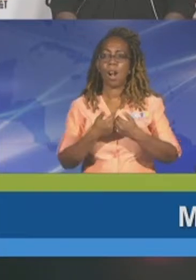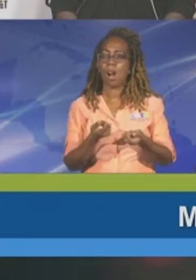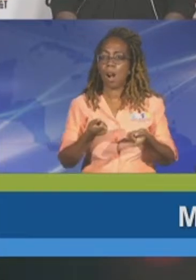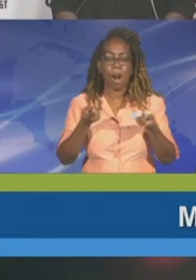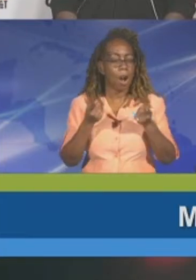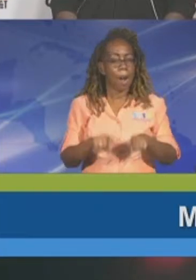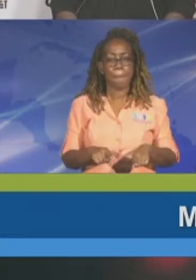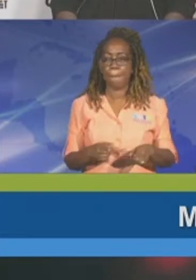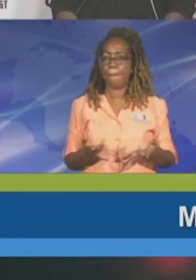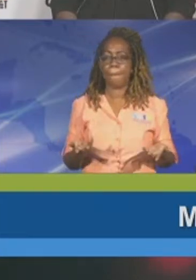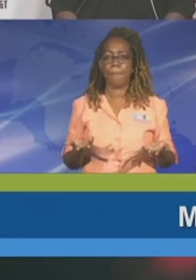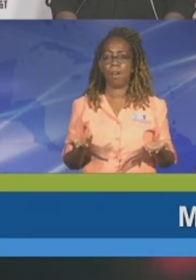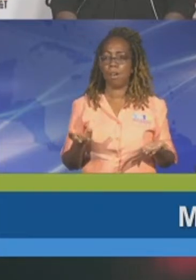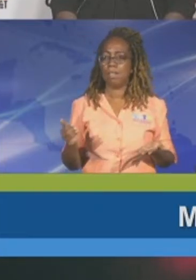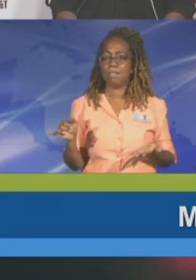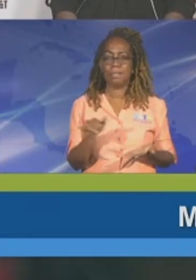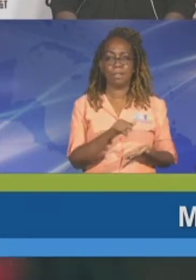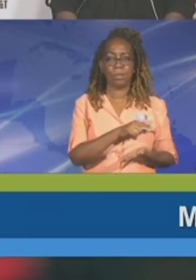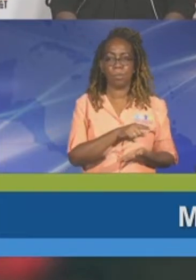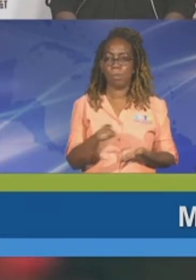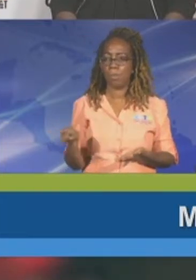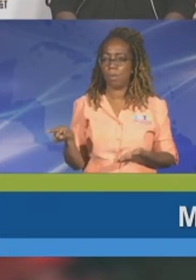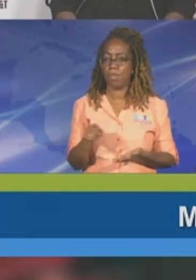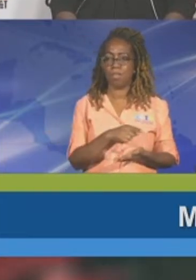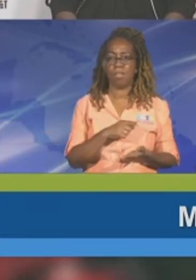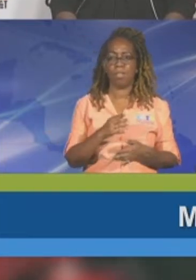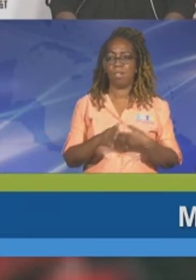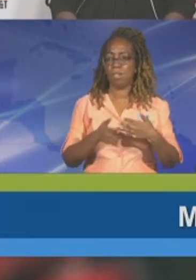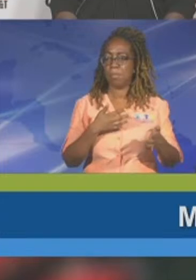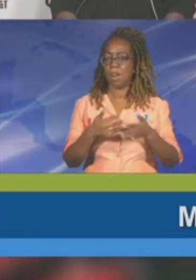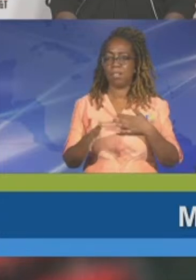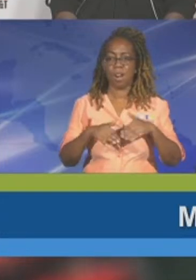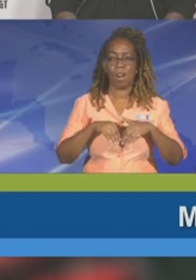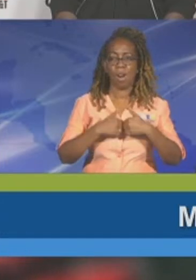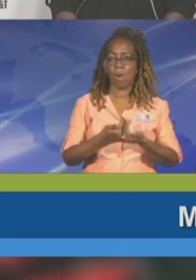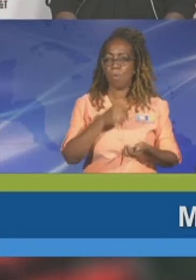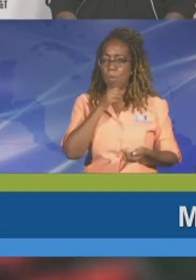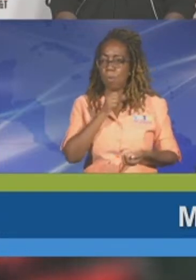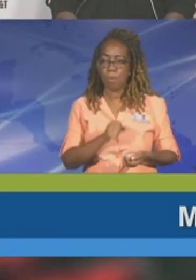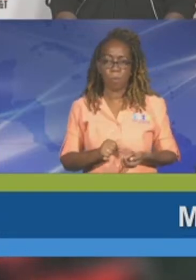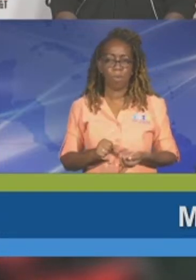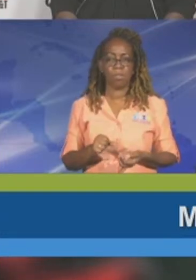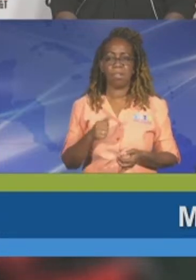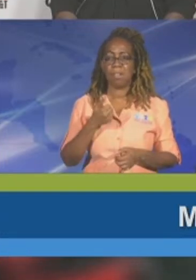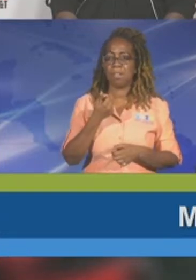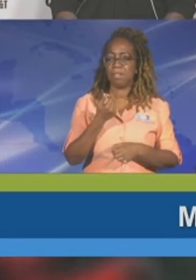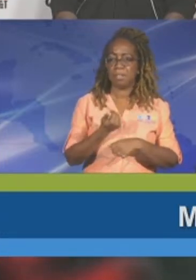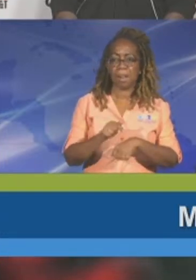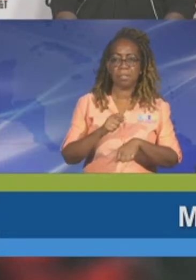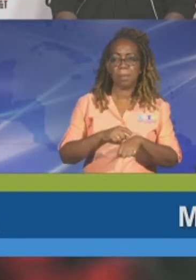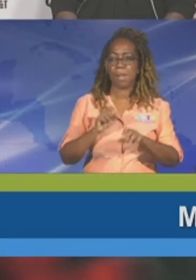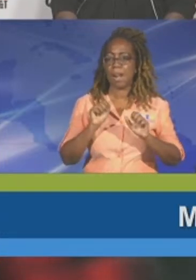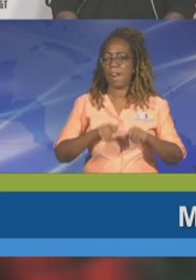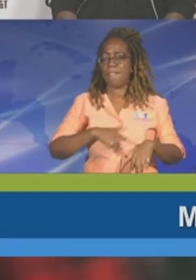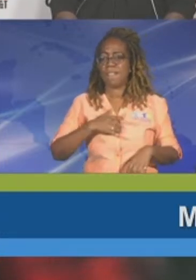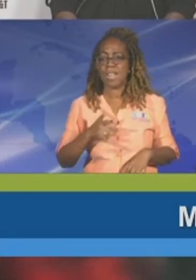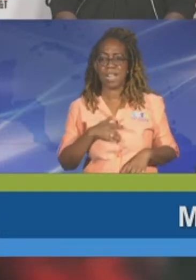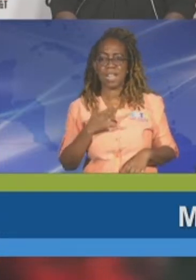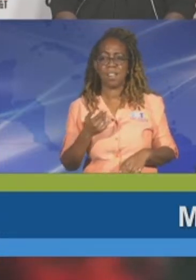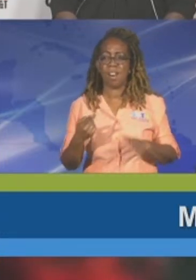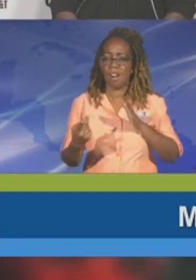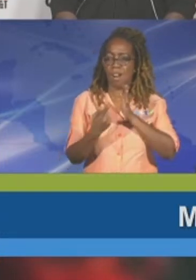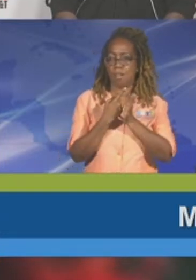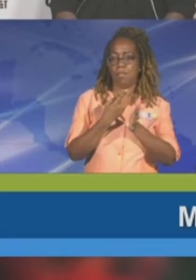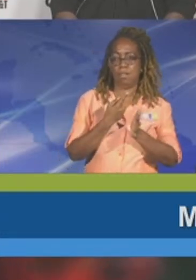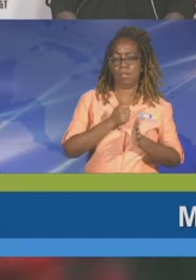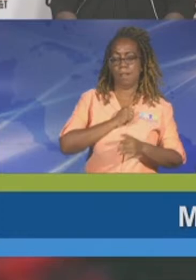the life course. In other words, at any point in a person's life, there can be the risk for suicide.